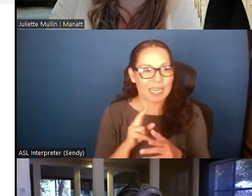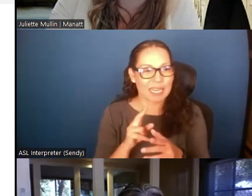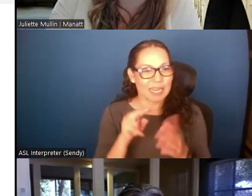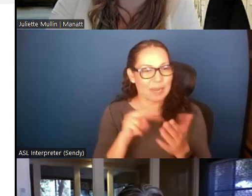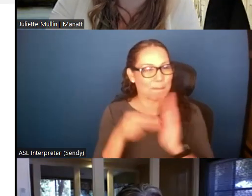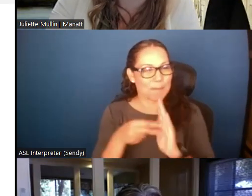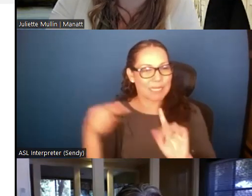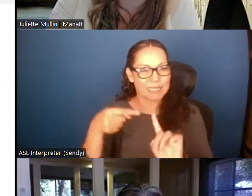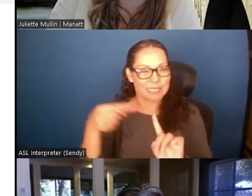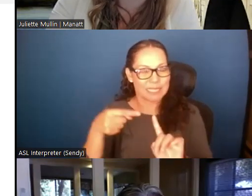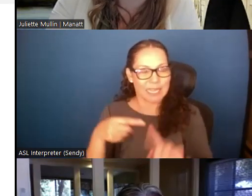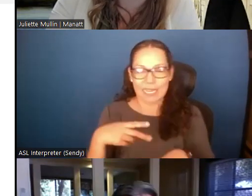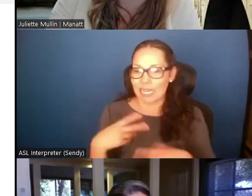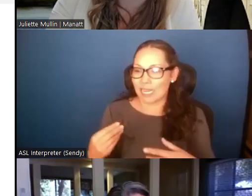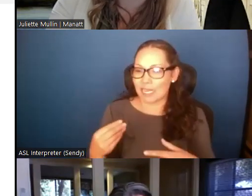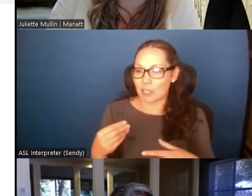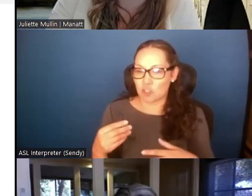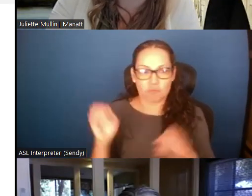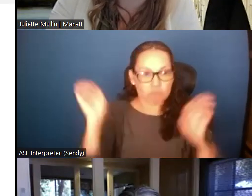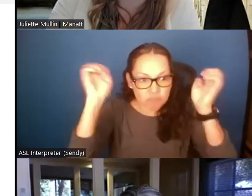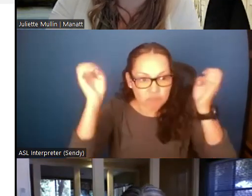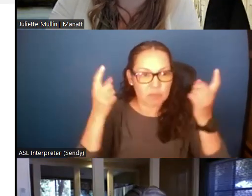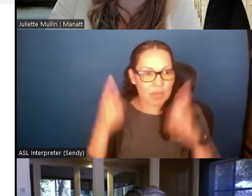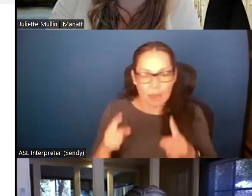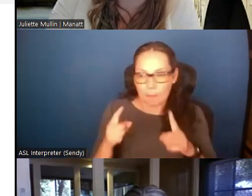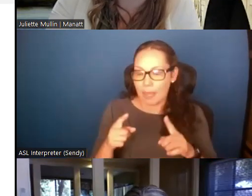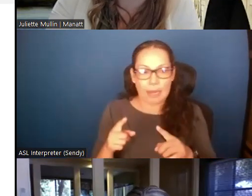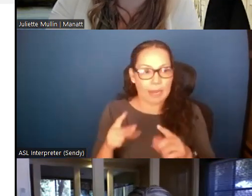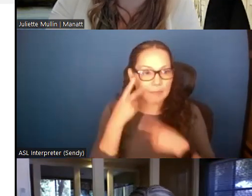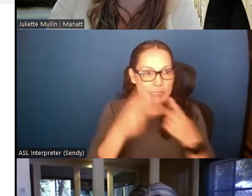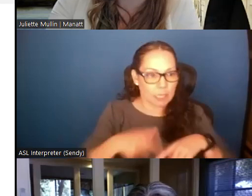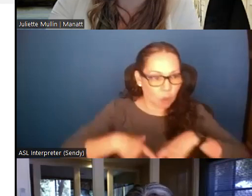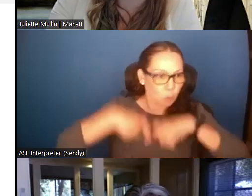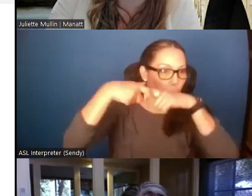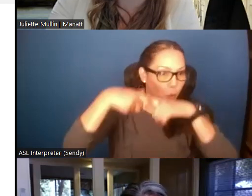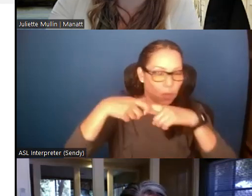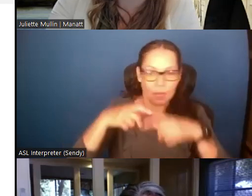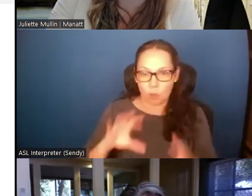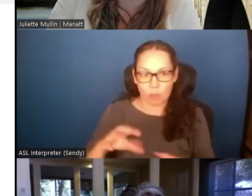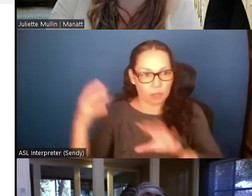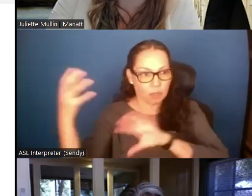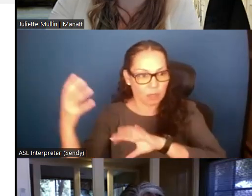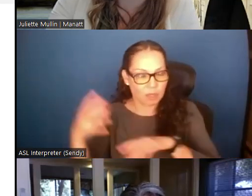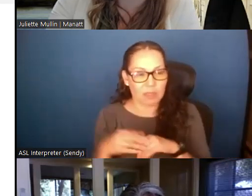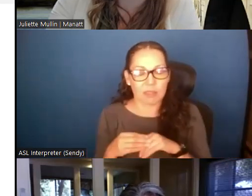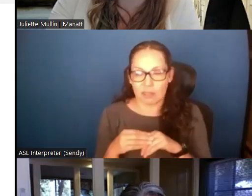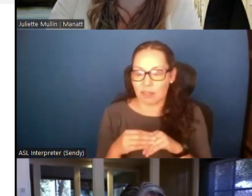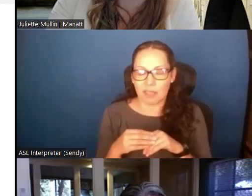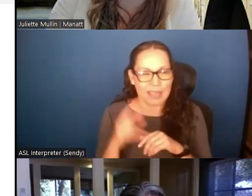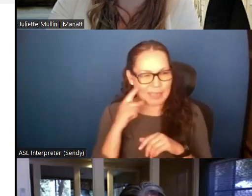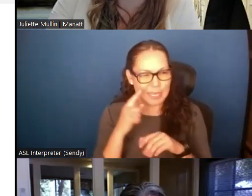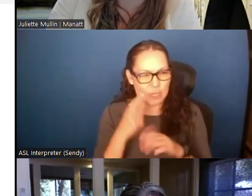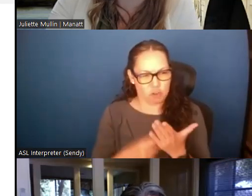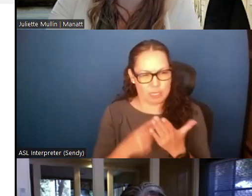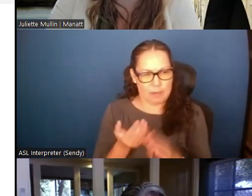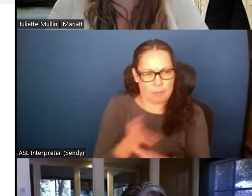are specifically disrupted, but I think, and maybe it was addressed in a prior slide, but I think at some point there